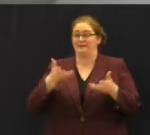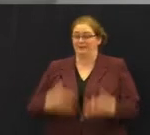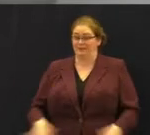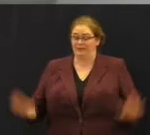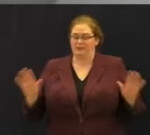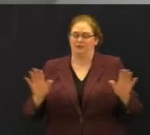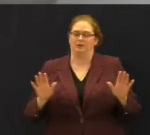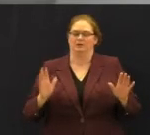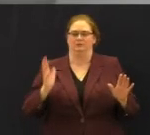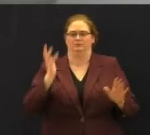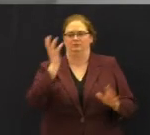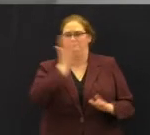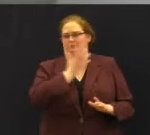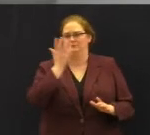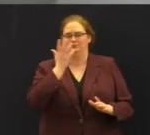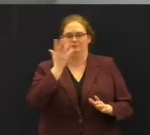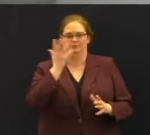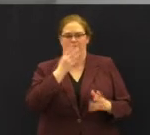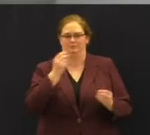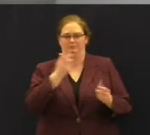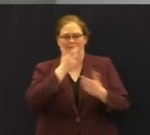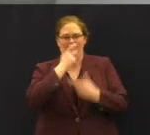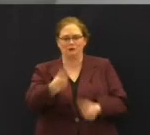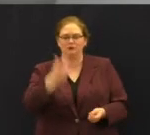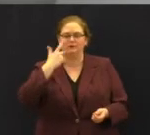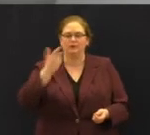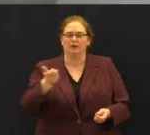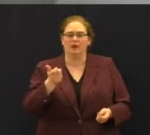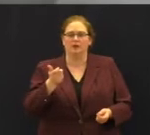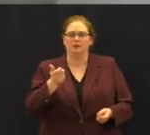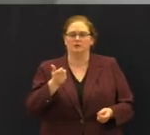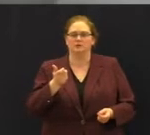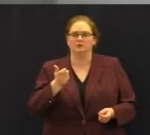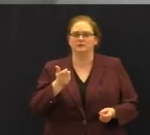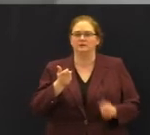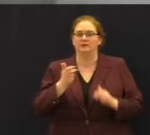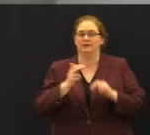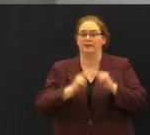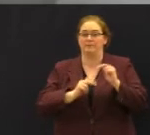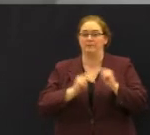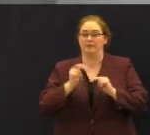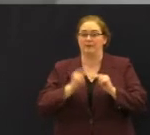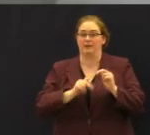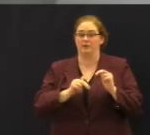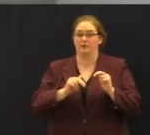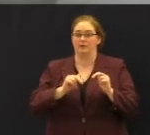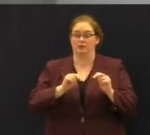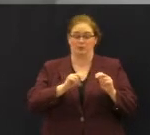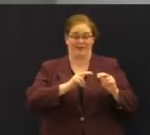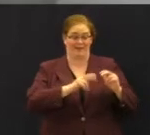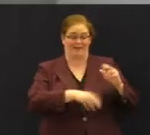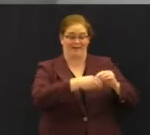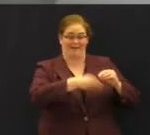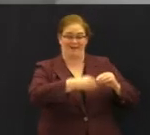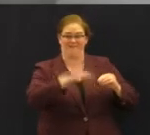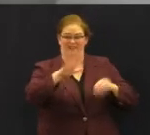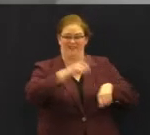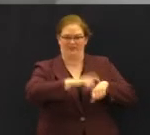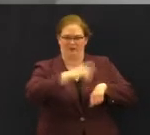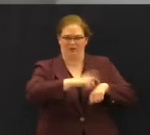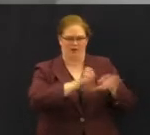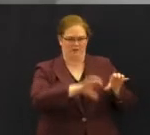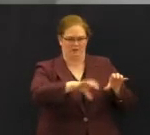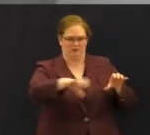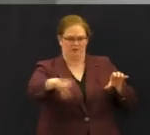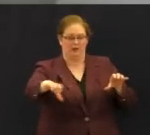look really kind of interesting because the buildings are from 5 different time periods, so they're going to be